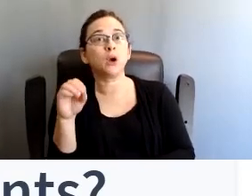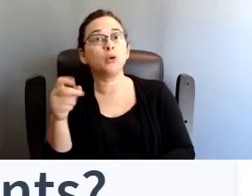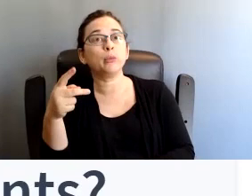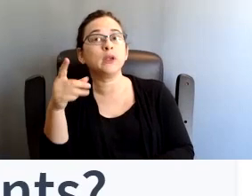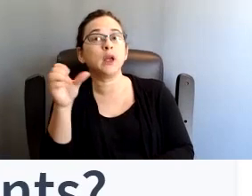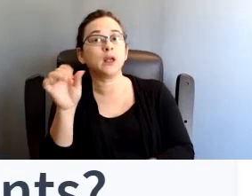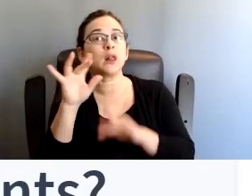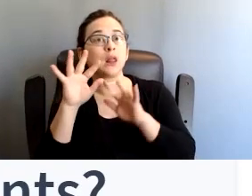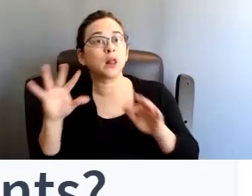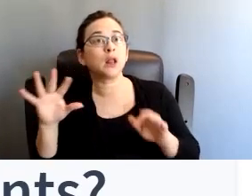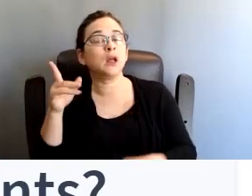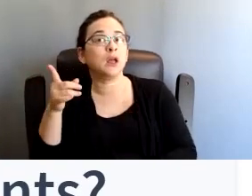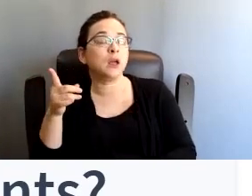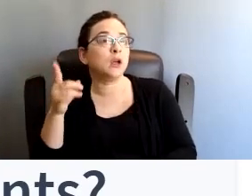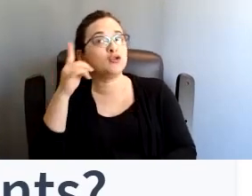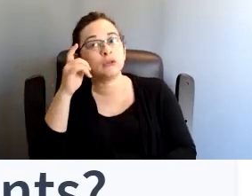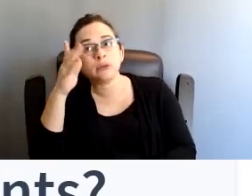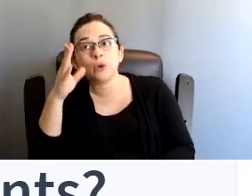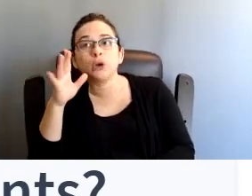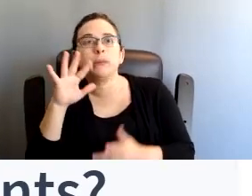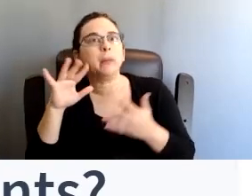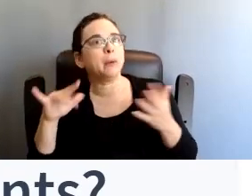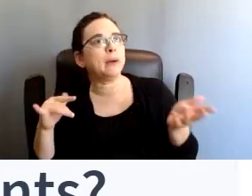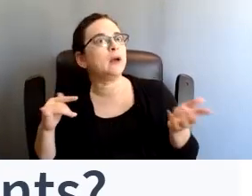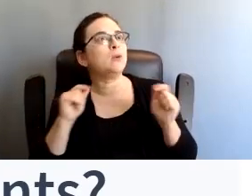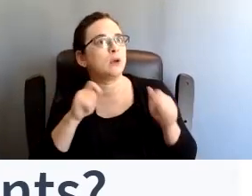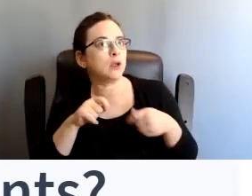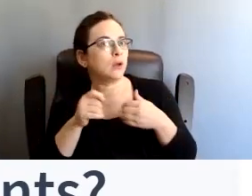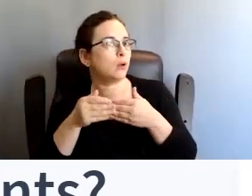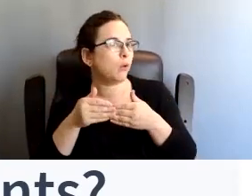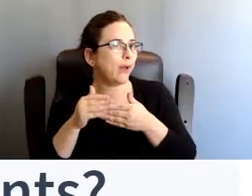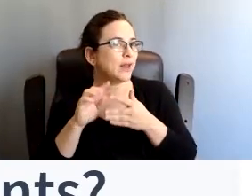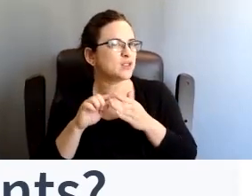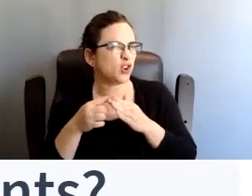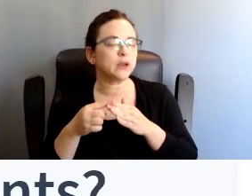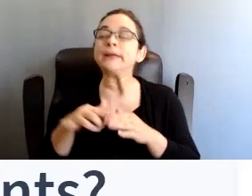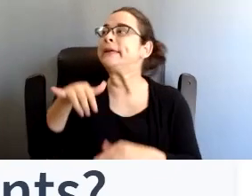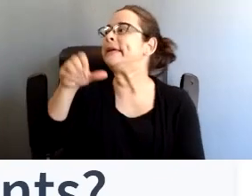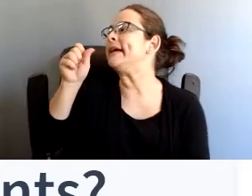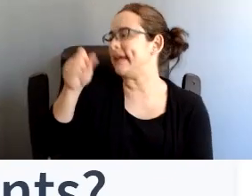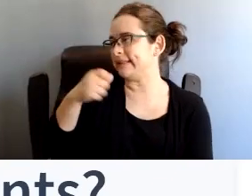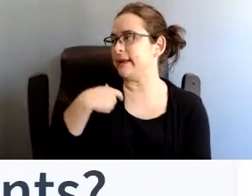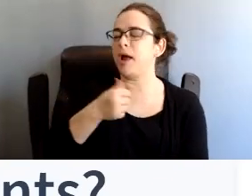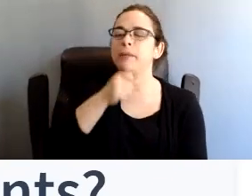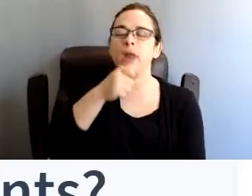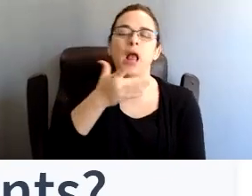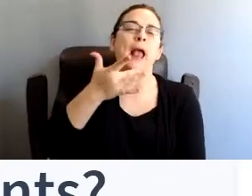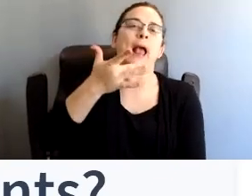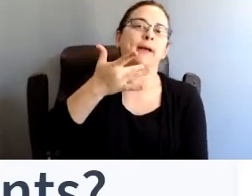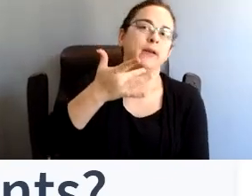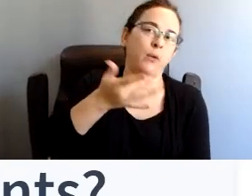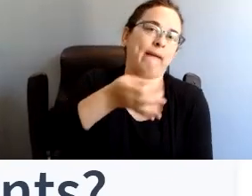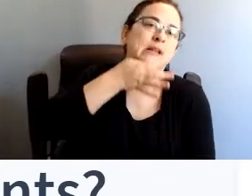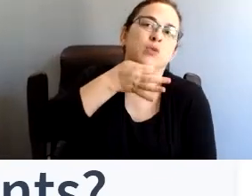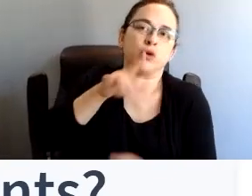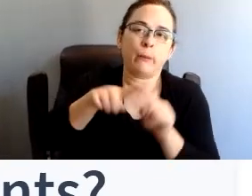for Trio. Yeah. So they kind of get that process going as well. Yep. I'm not an expert, but to your point, I know enough to say like, hey, I think this program would be great